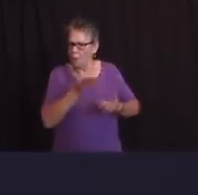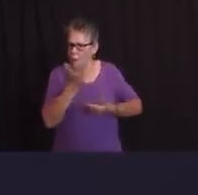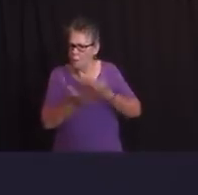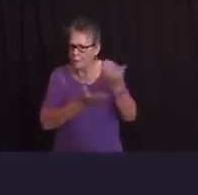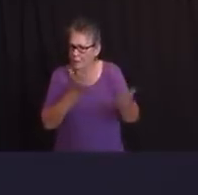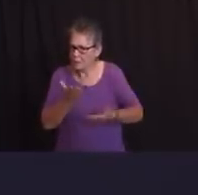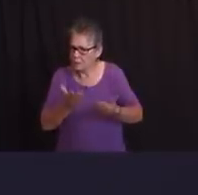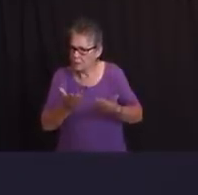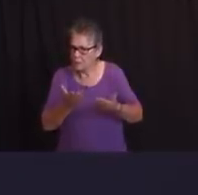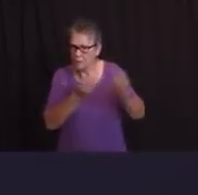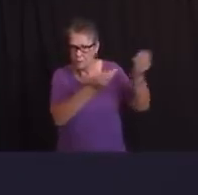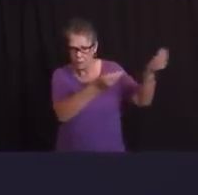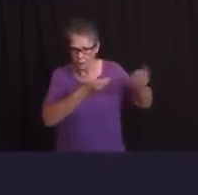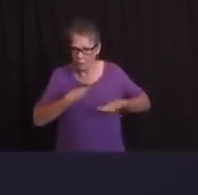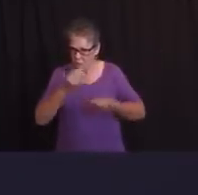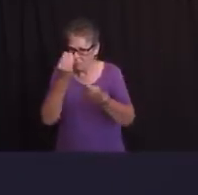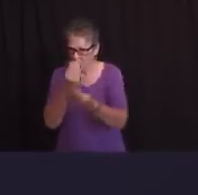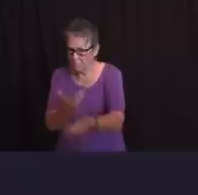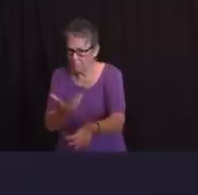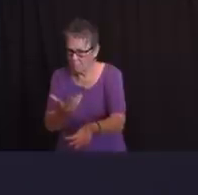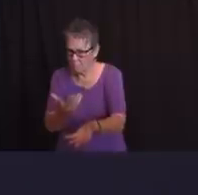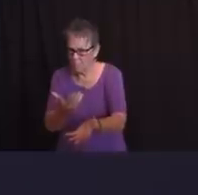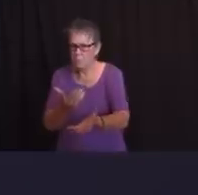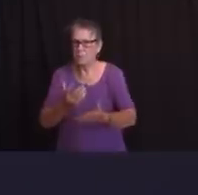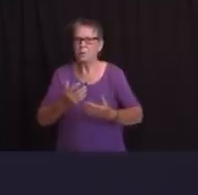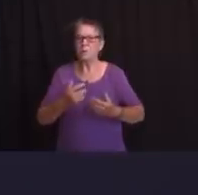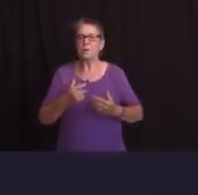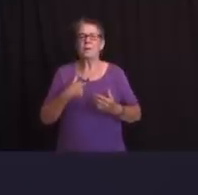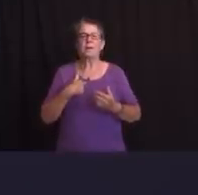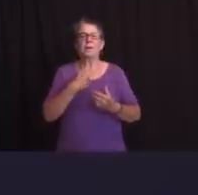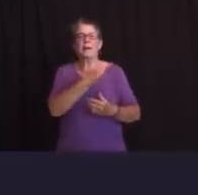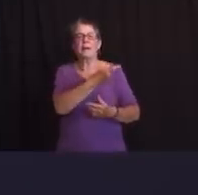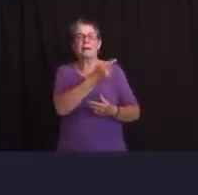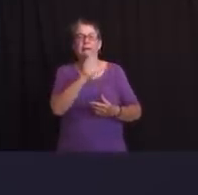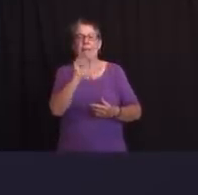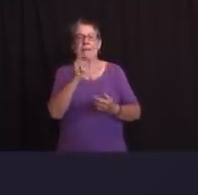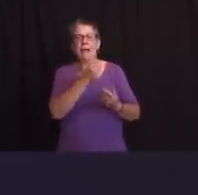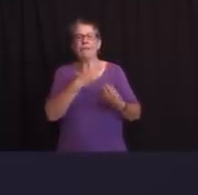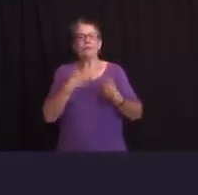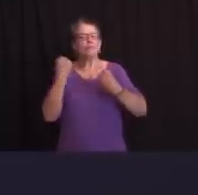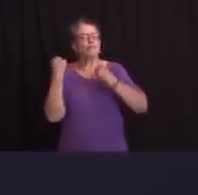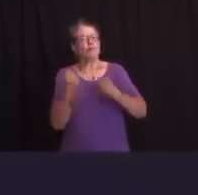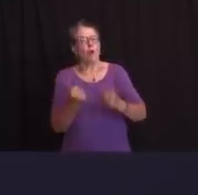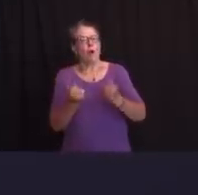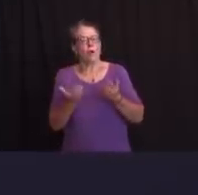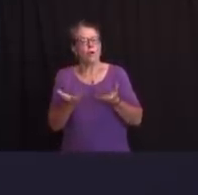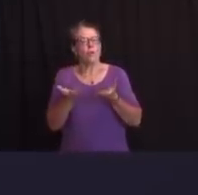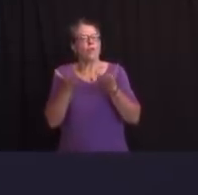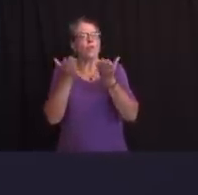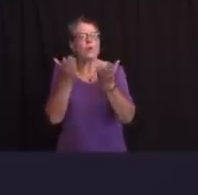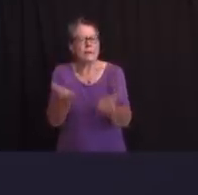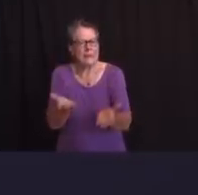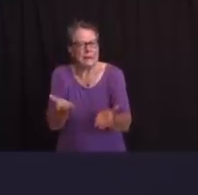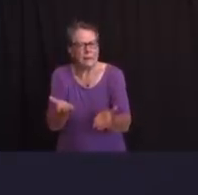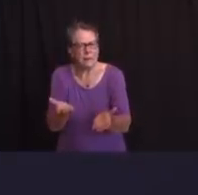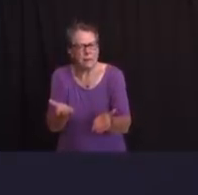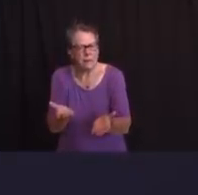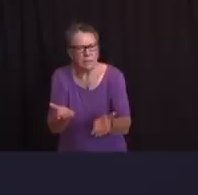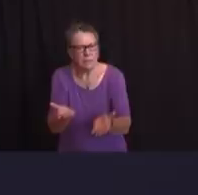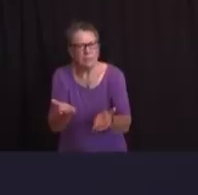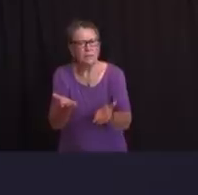that we strongly recommend. And if need be, if it turns to needing to mandate it, we will. And we said that in our statement.